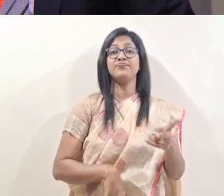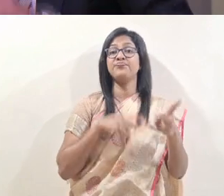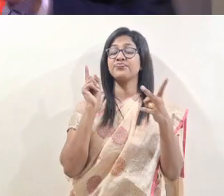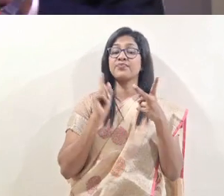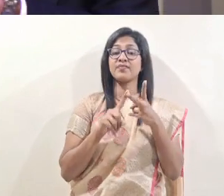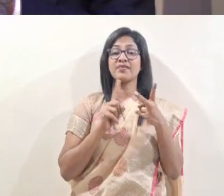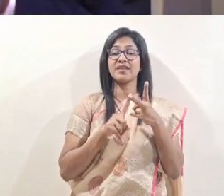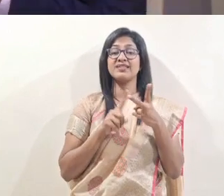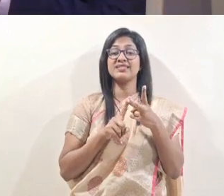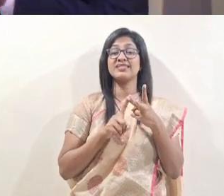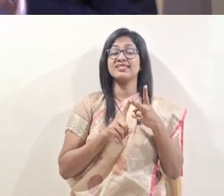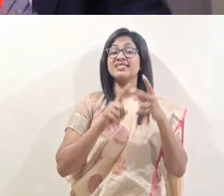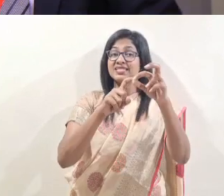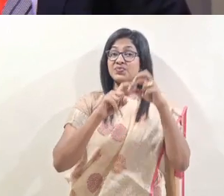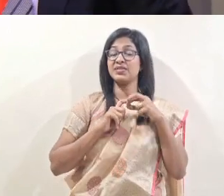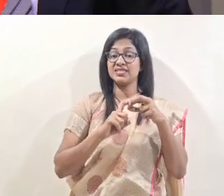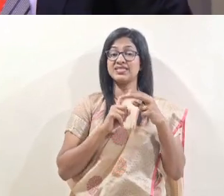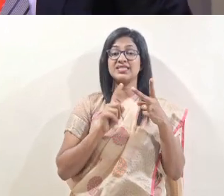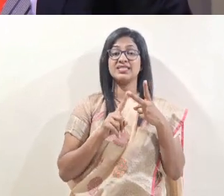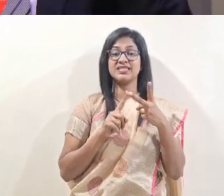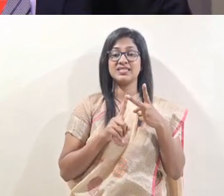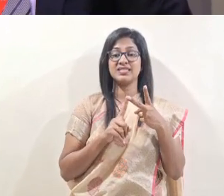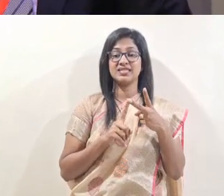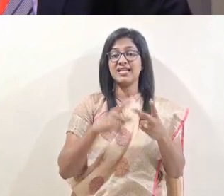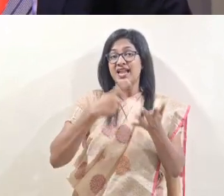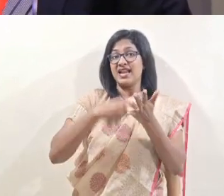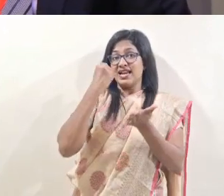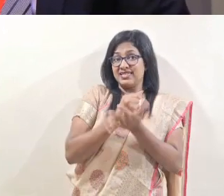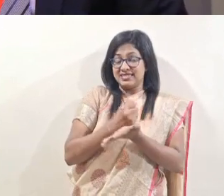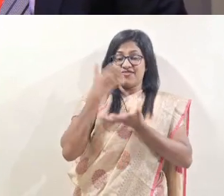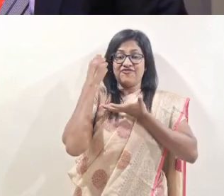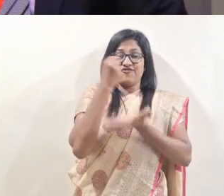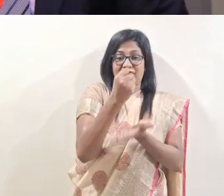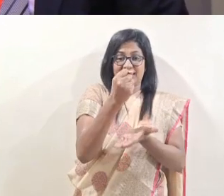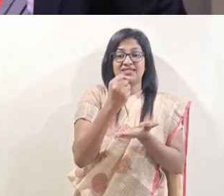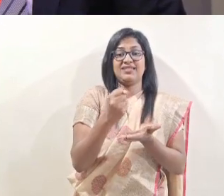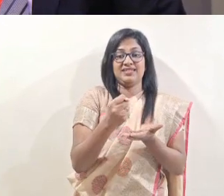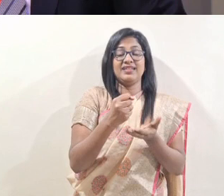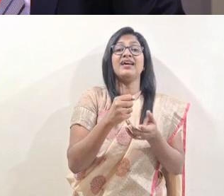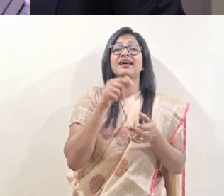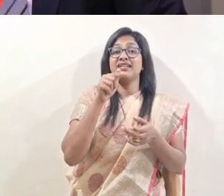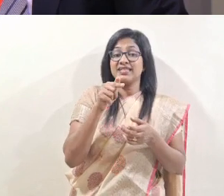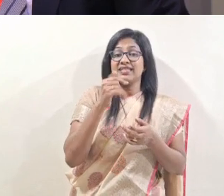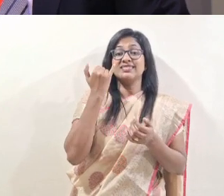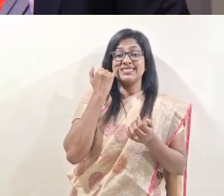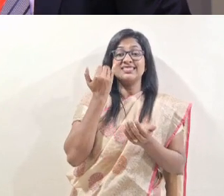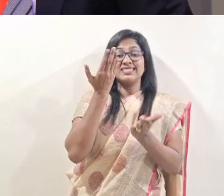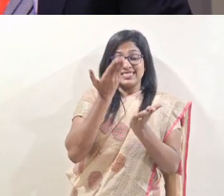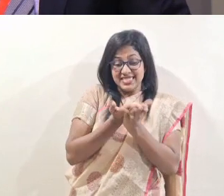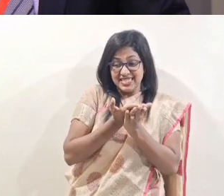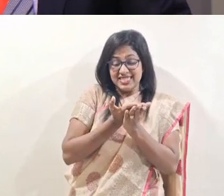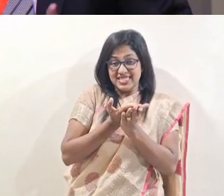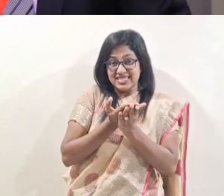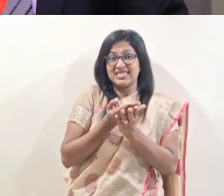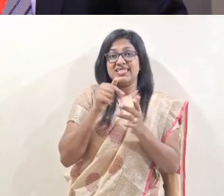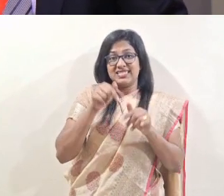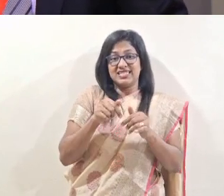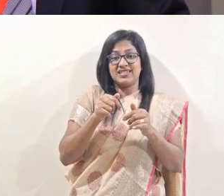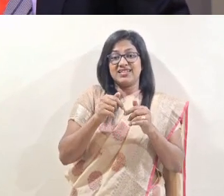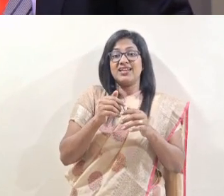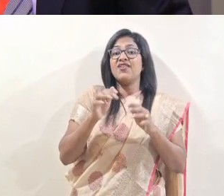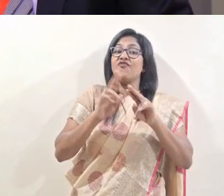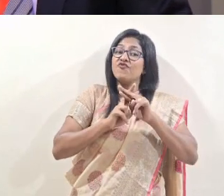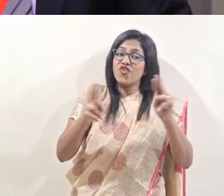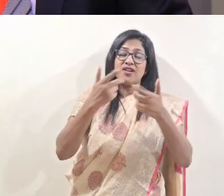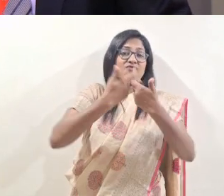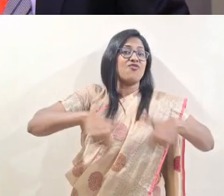Coming to the second question is, and the reserve fund. This is a suggestion I wanted to give it to the entire